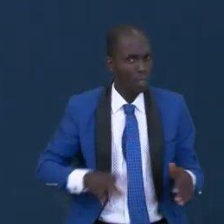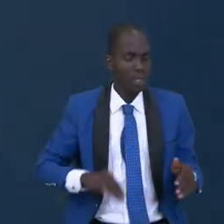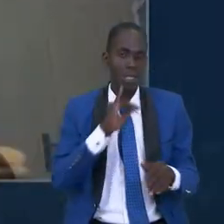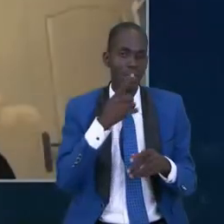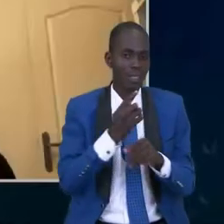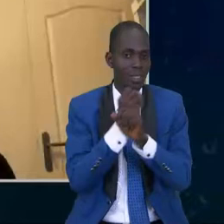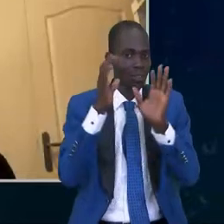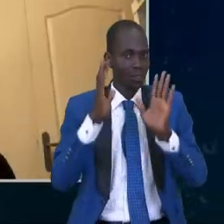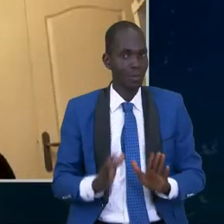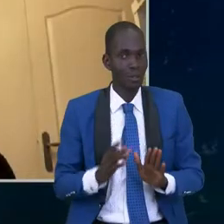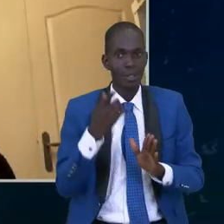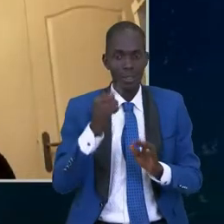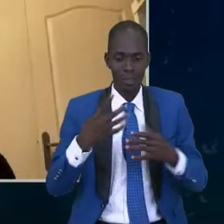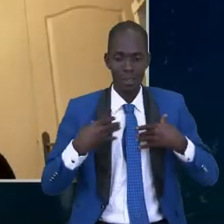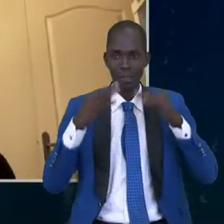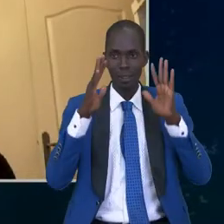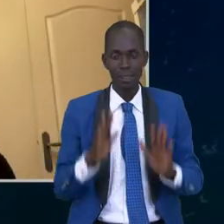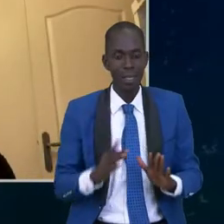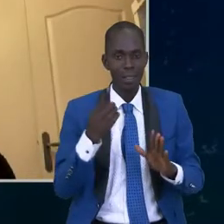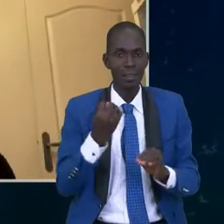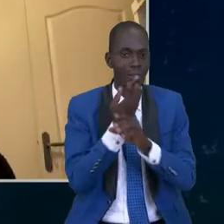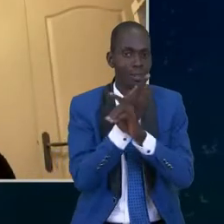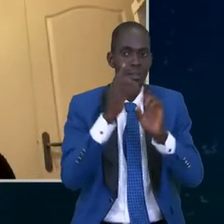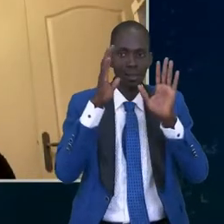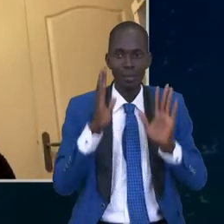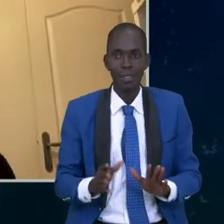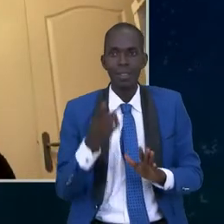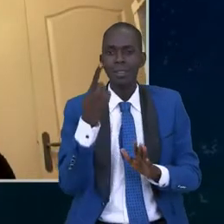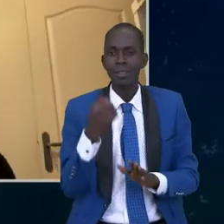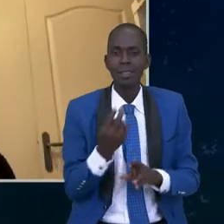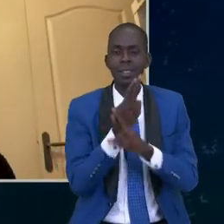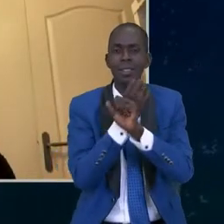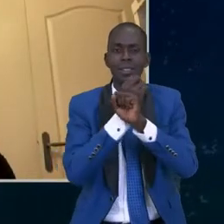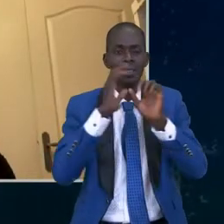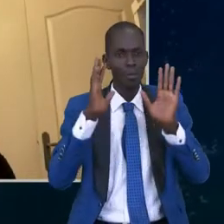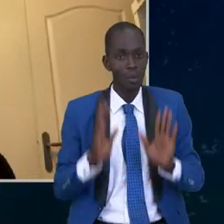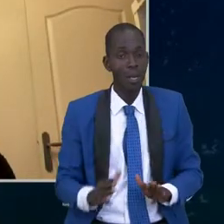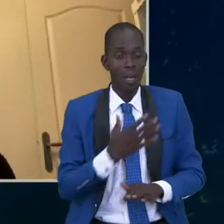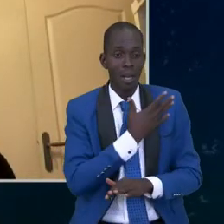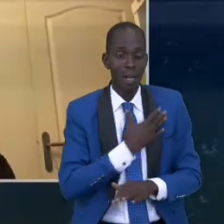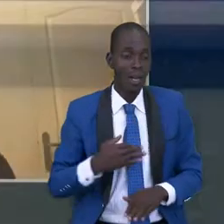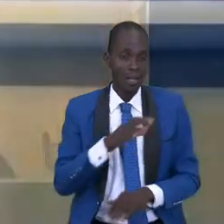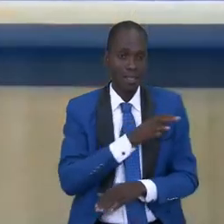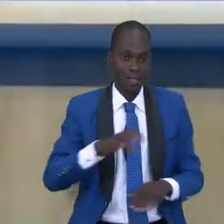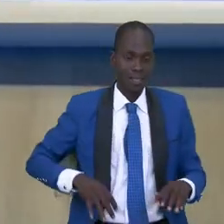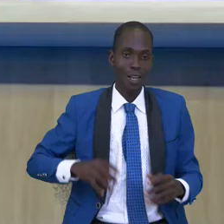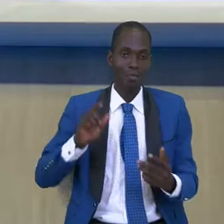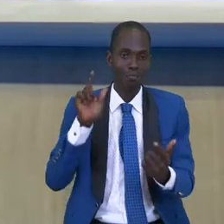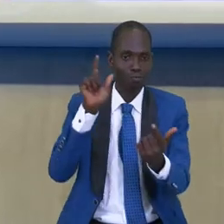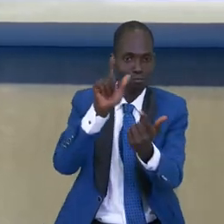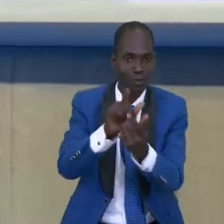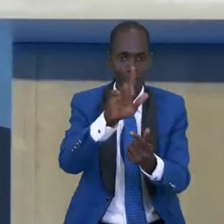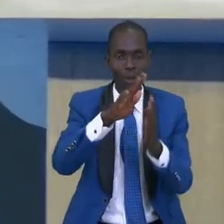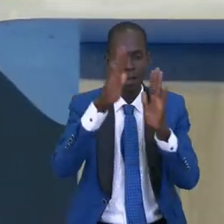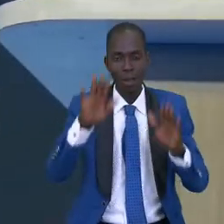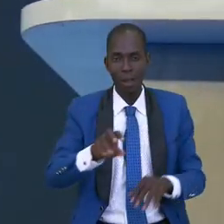healer, this is the deliverer, this is the redeemer, and he comes and knocks at your door. If